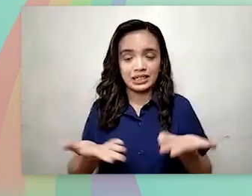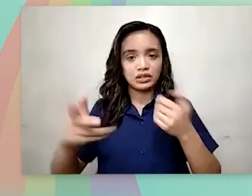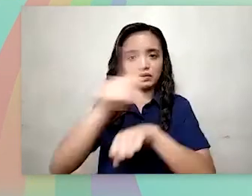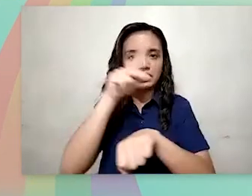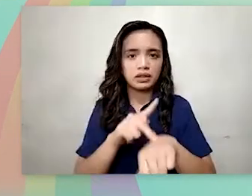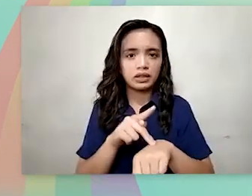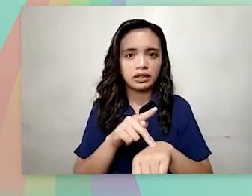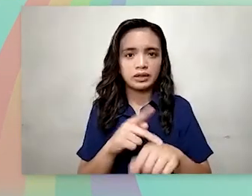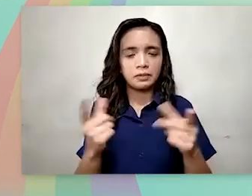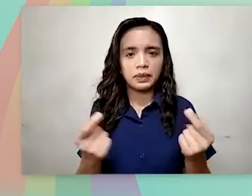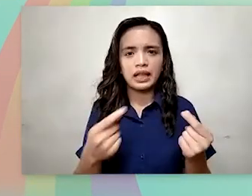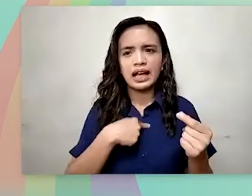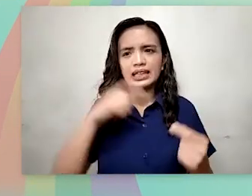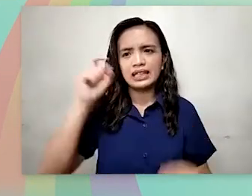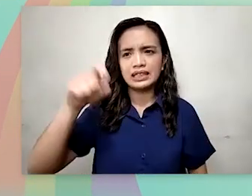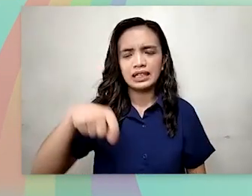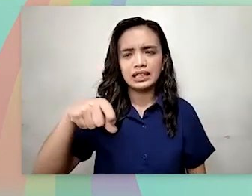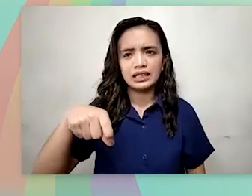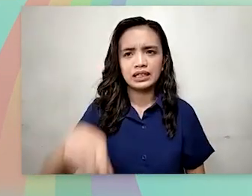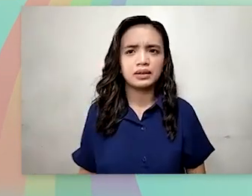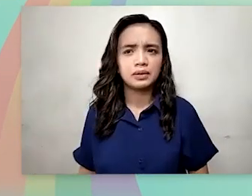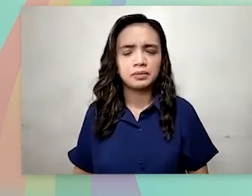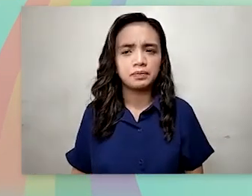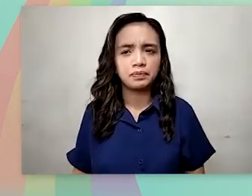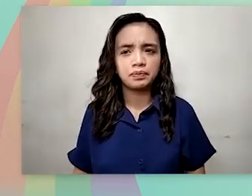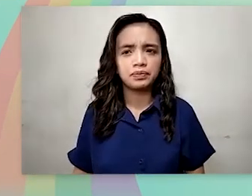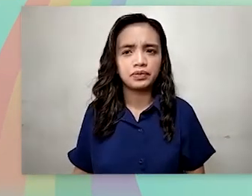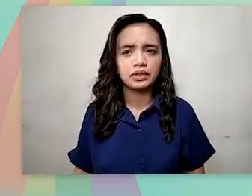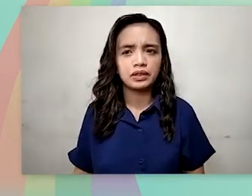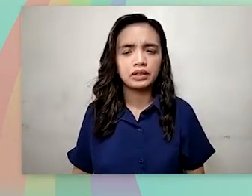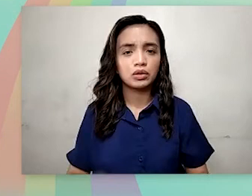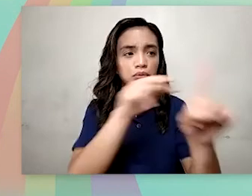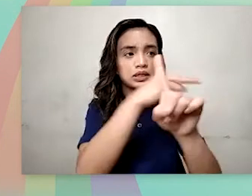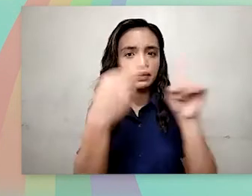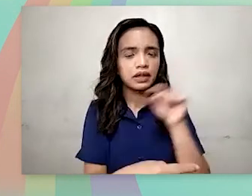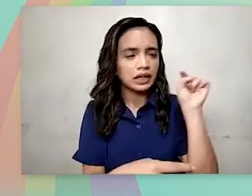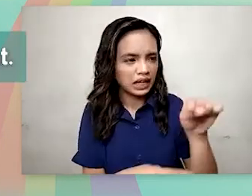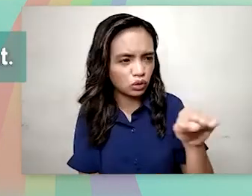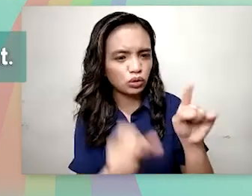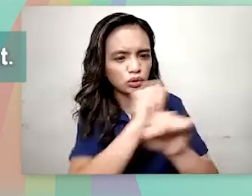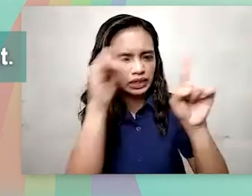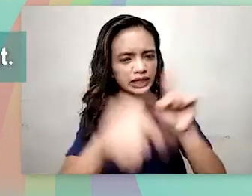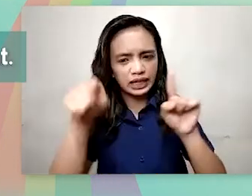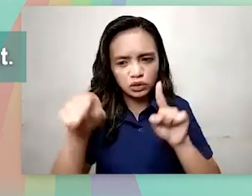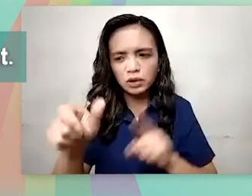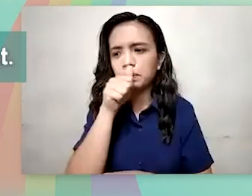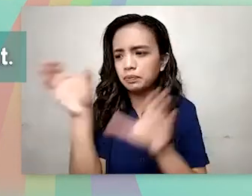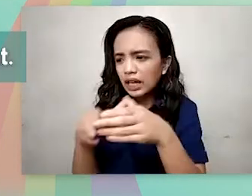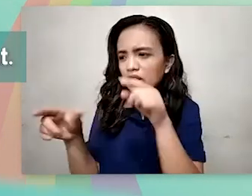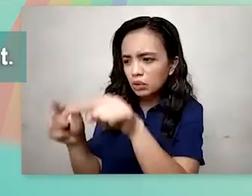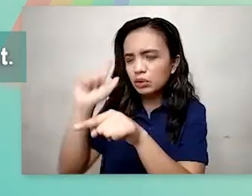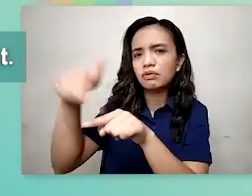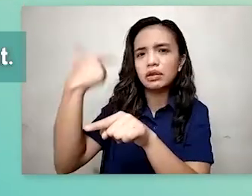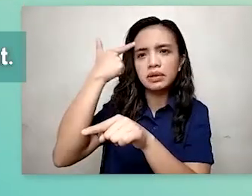the Philippine setting, usually, di ba, kampo-kampo. I think we have to get out of that mindset already. This is the civil society,